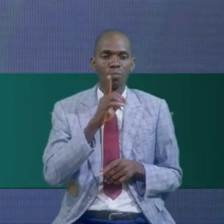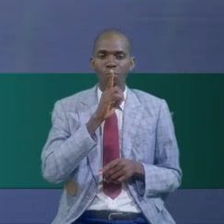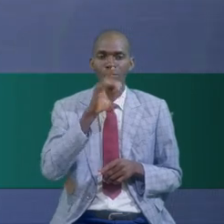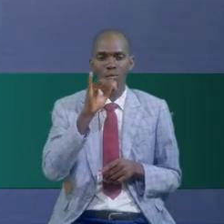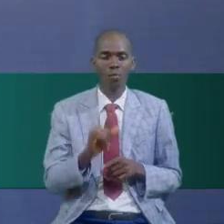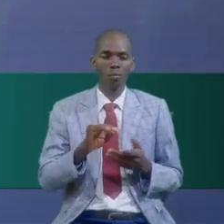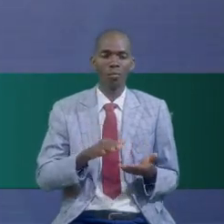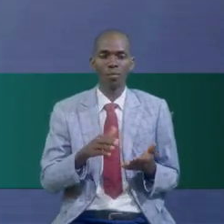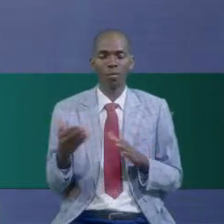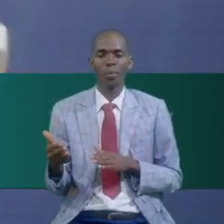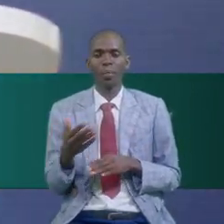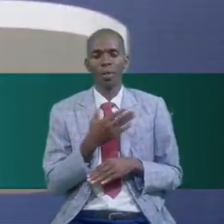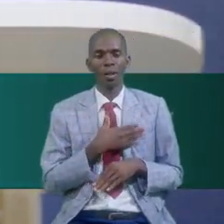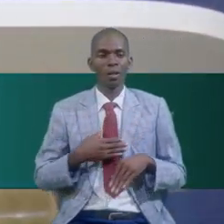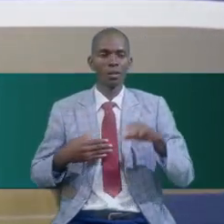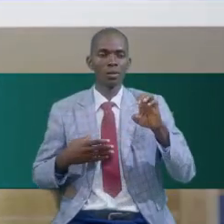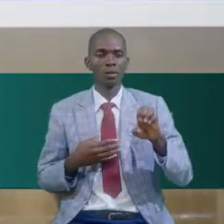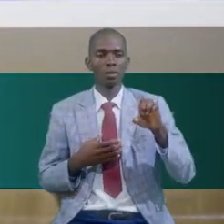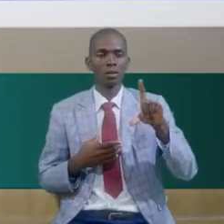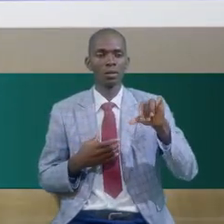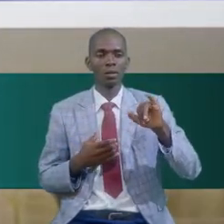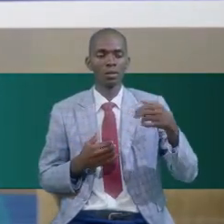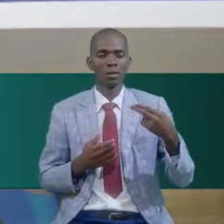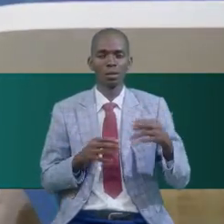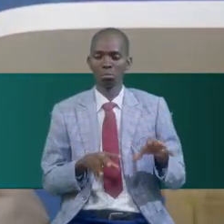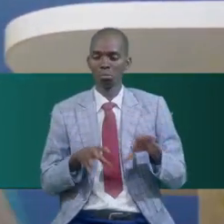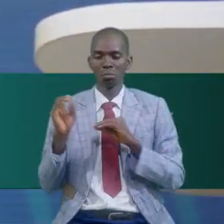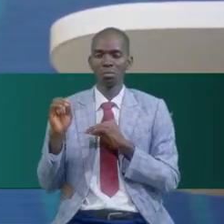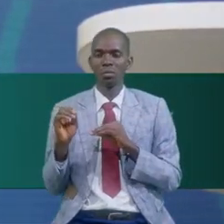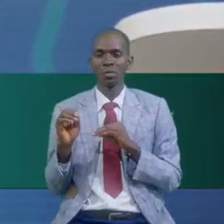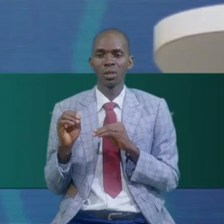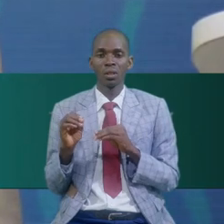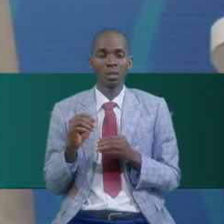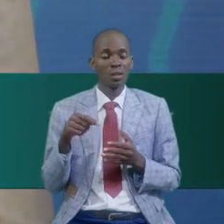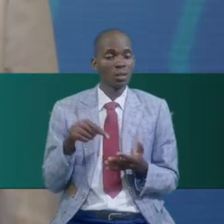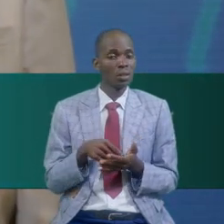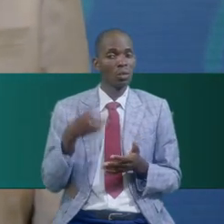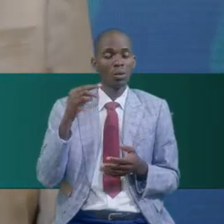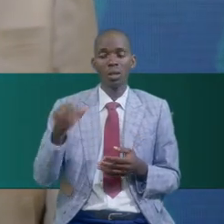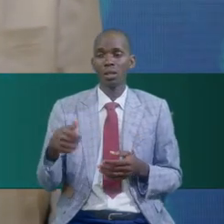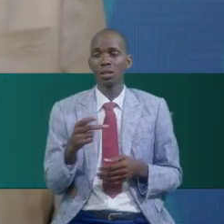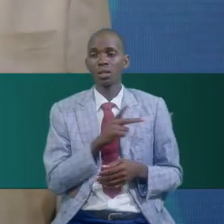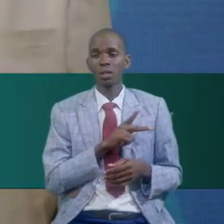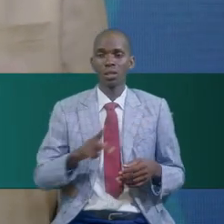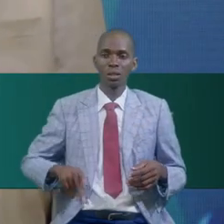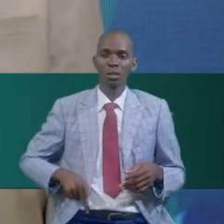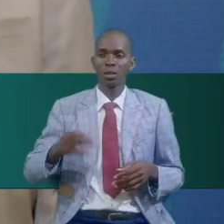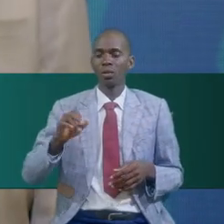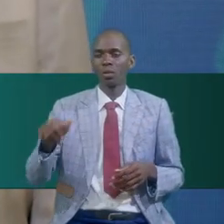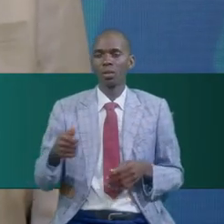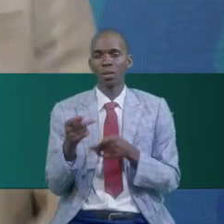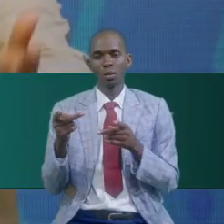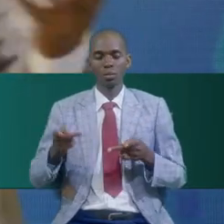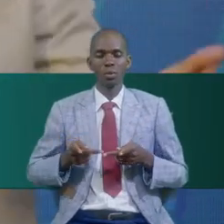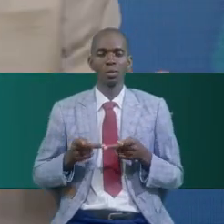die. And Elijah departed. Here was another king of another realm of